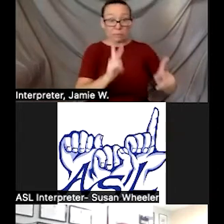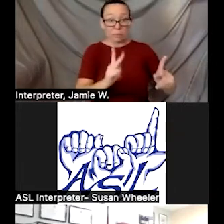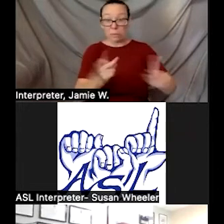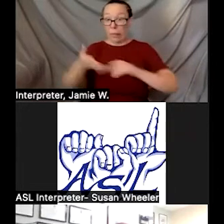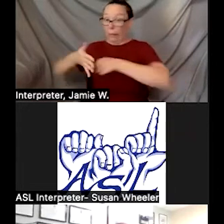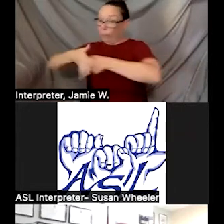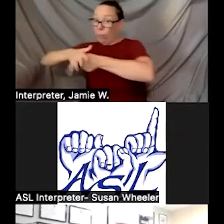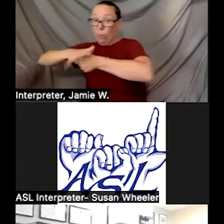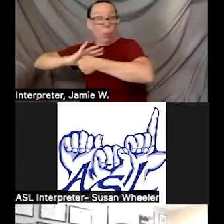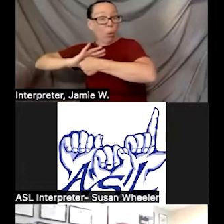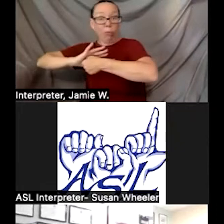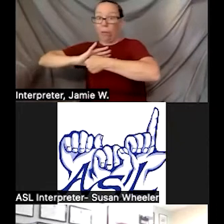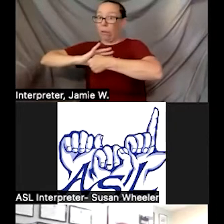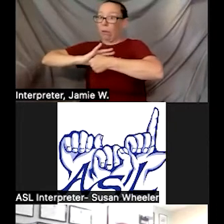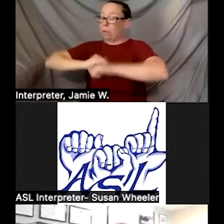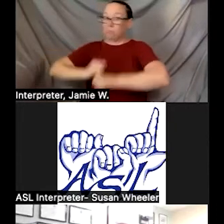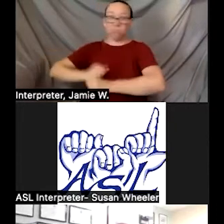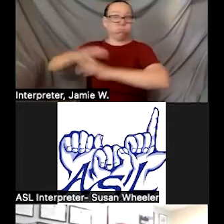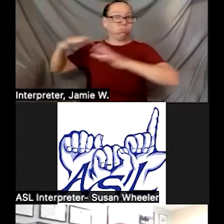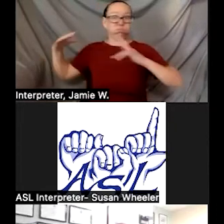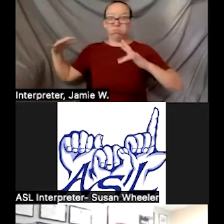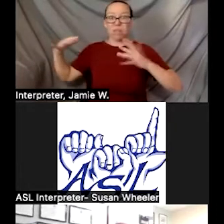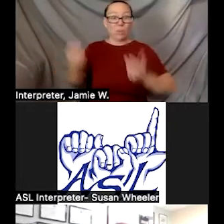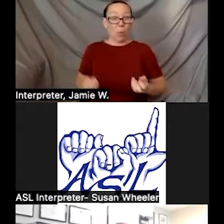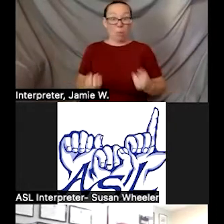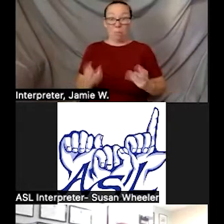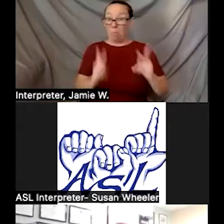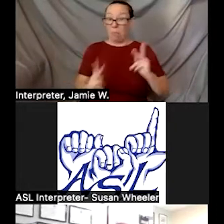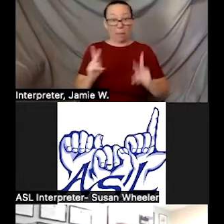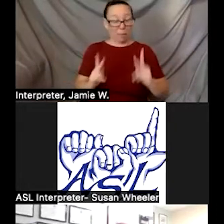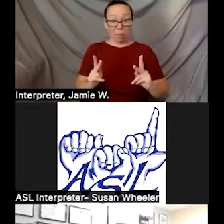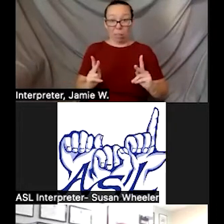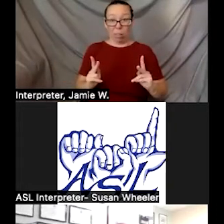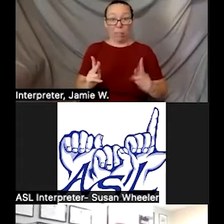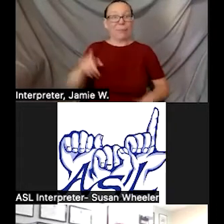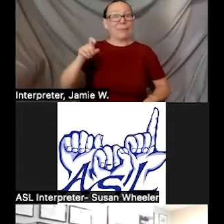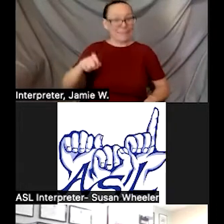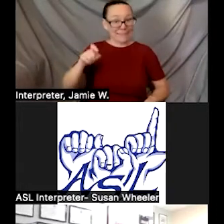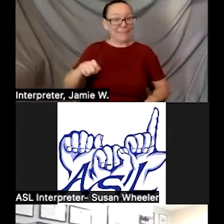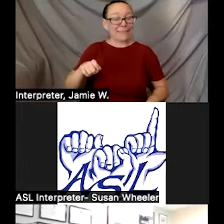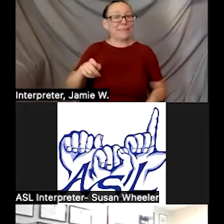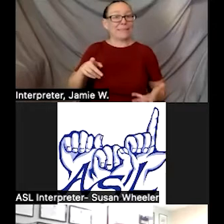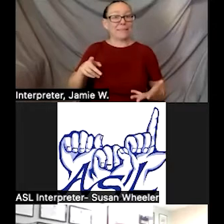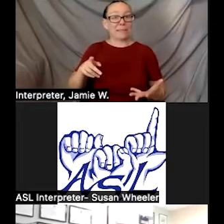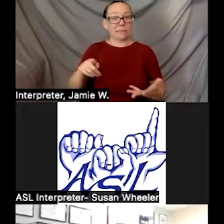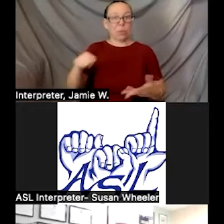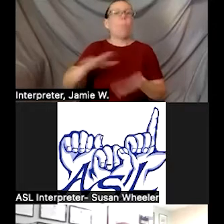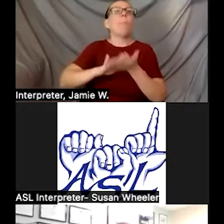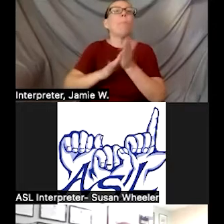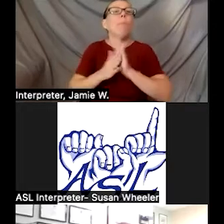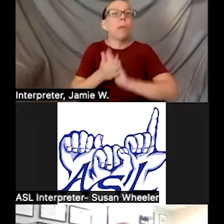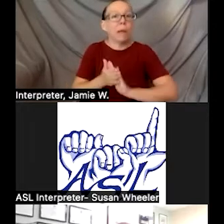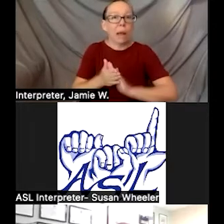it created a lot higher population of people who became long-term O2 dependent,